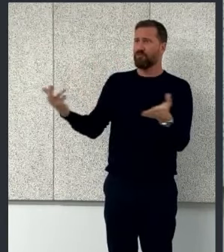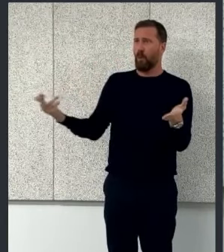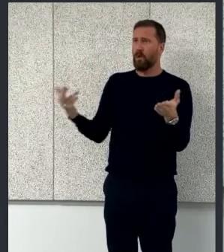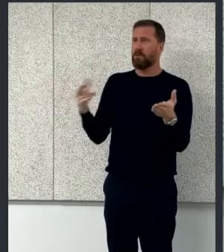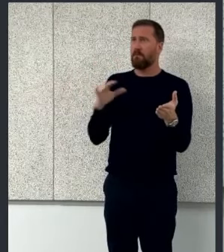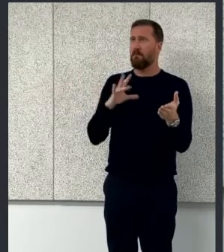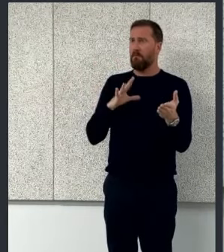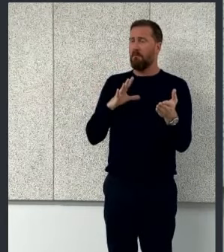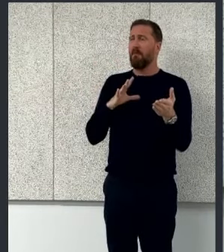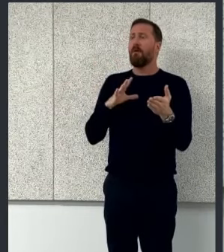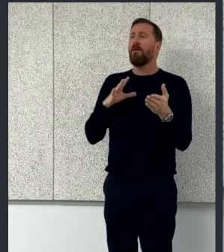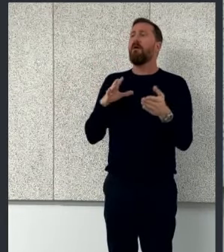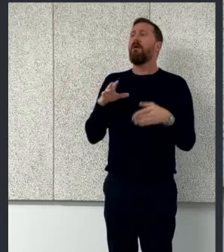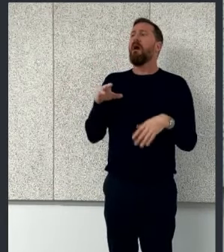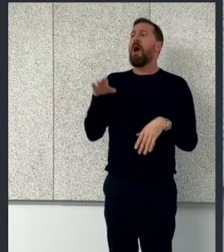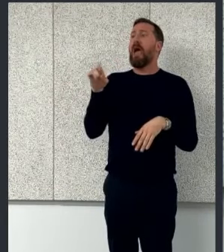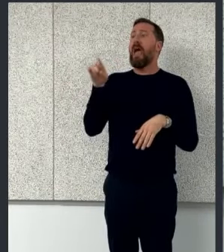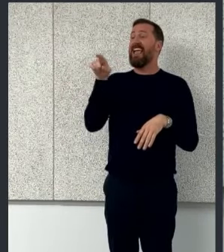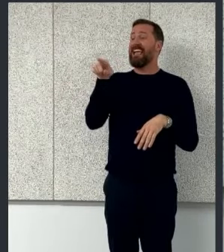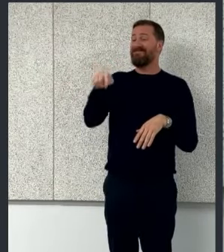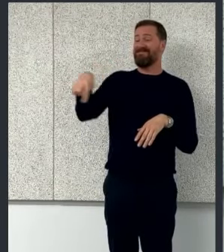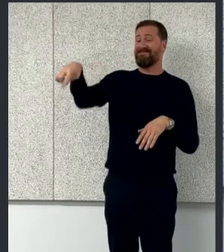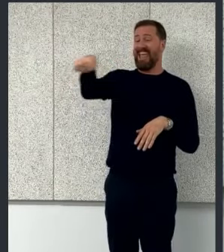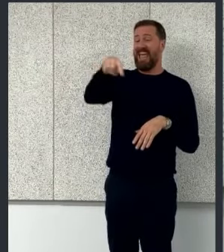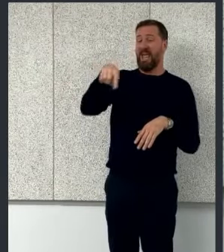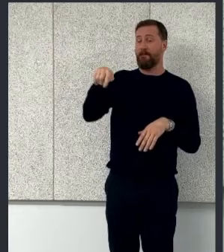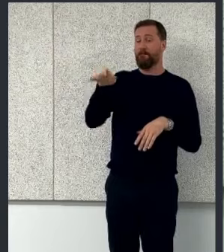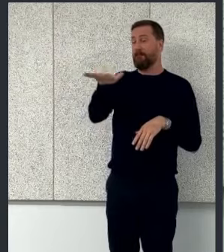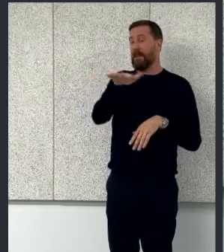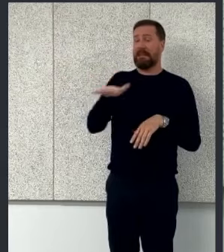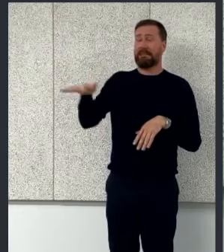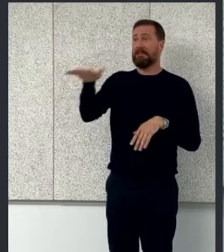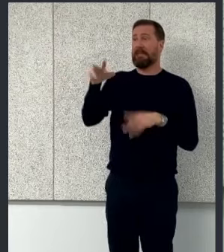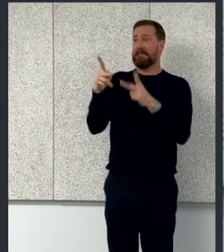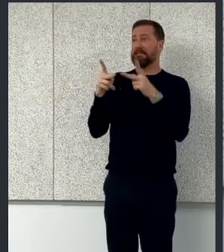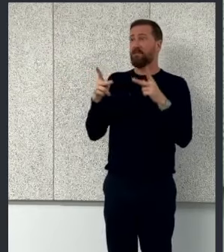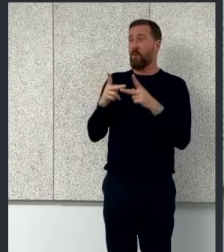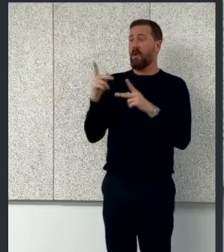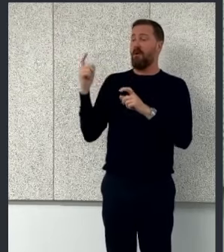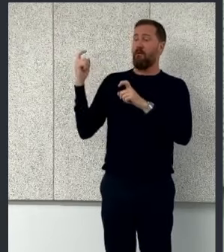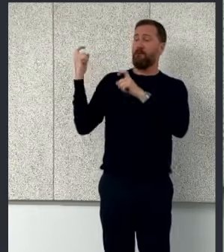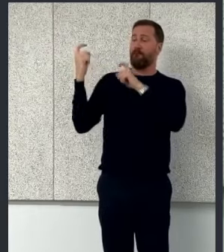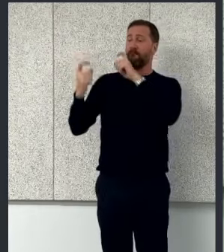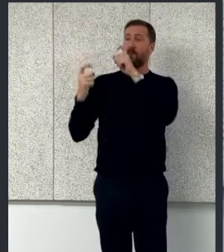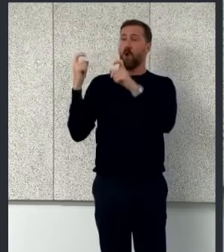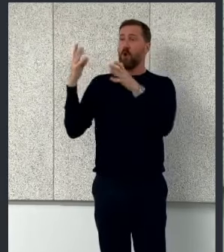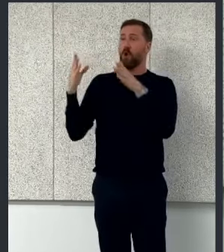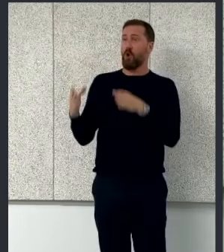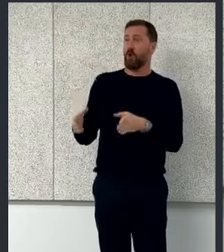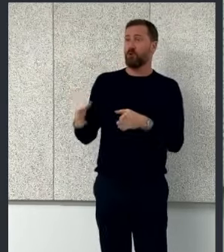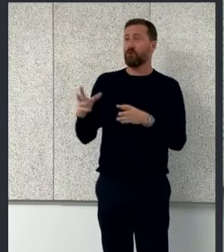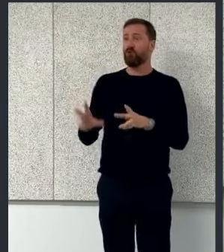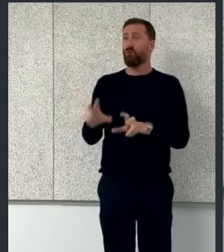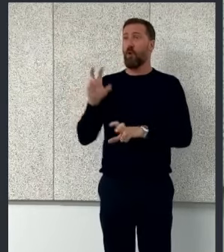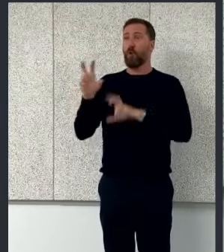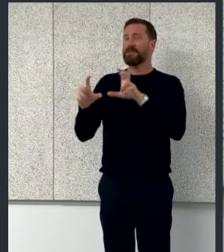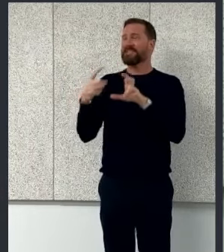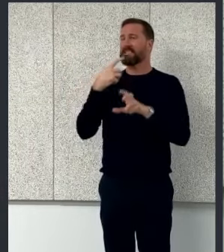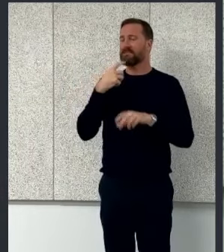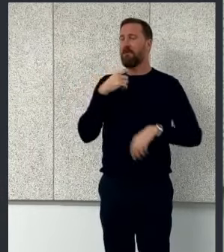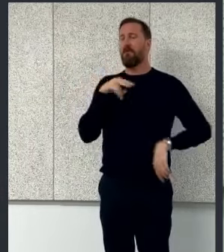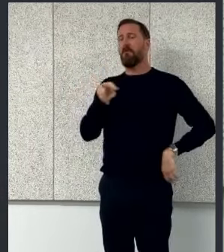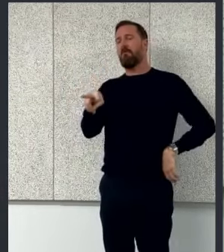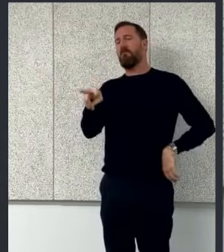where there are funders and donors who see that as a sign of, I don't know, failure, I have no